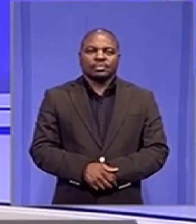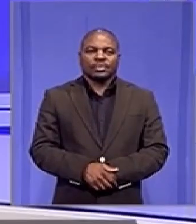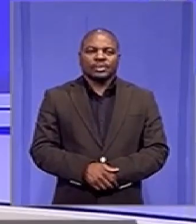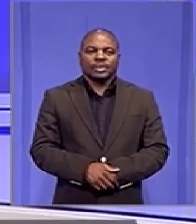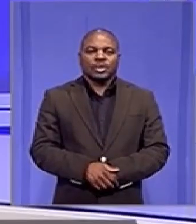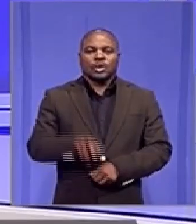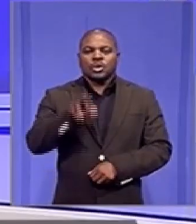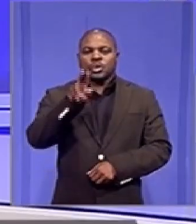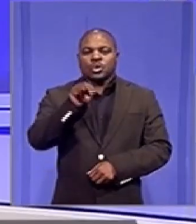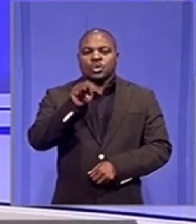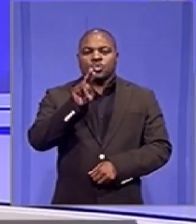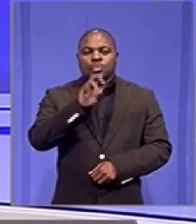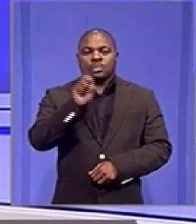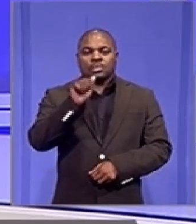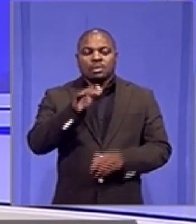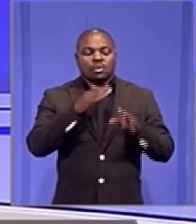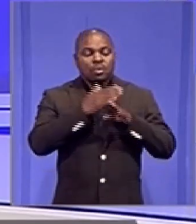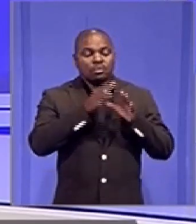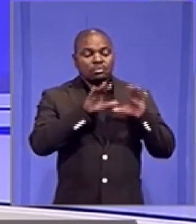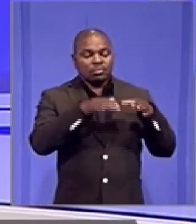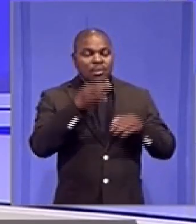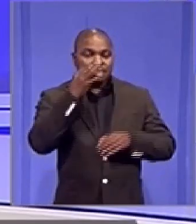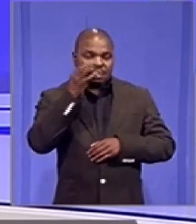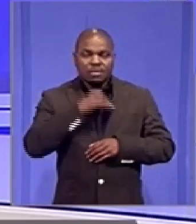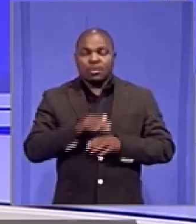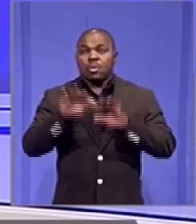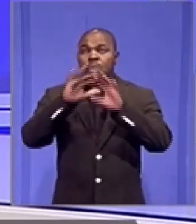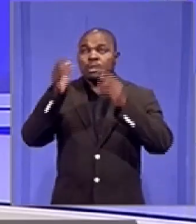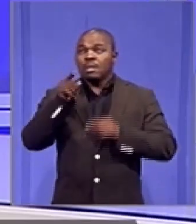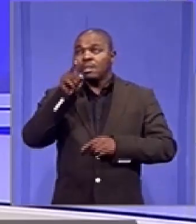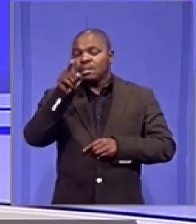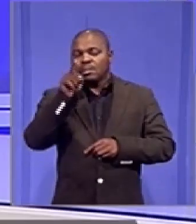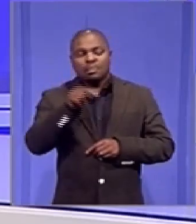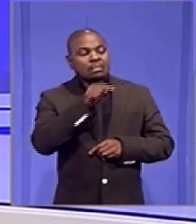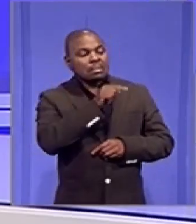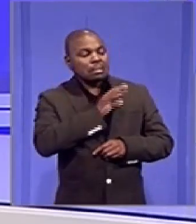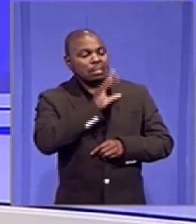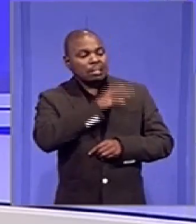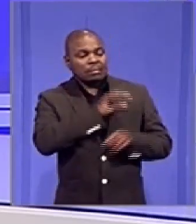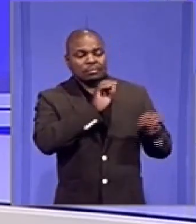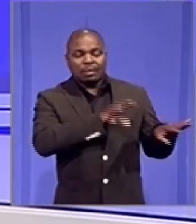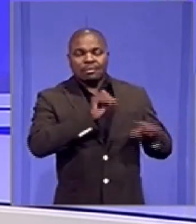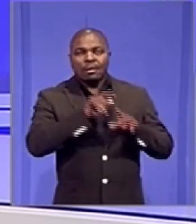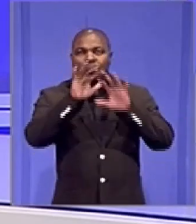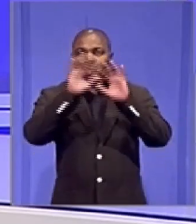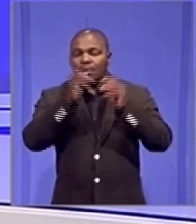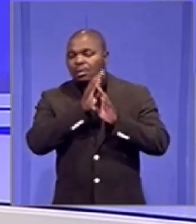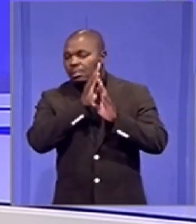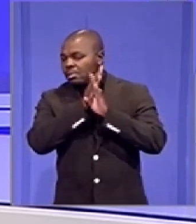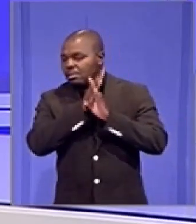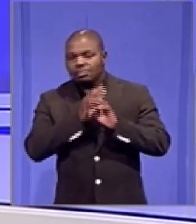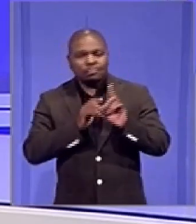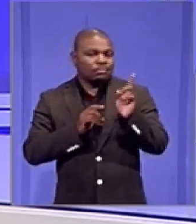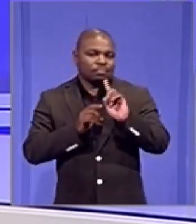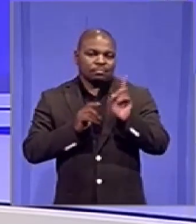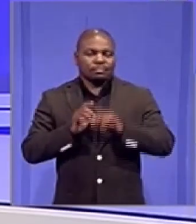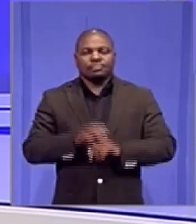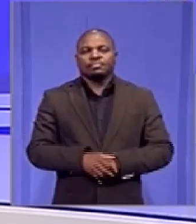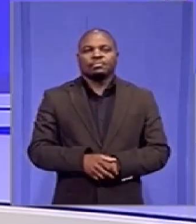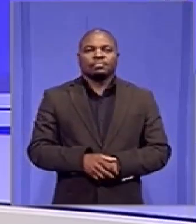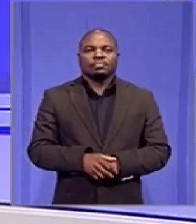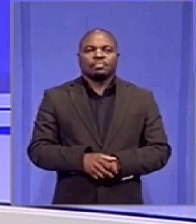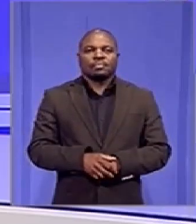mokgatlo wa badiri wa numsa wa re lefatshe ga le ya tshwanelwa ke go ikgatholosa mathotlapelo a ga jana a tsweletseng kwa